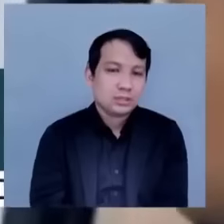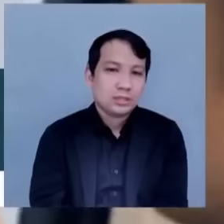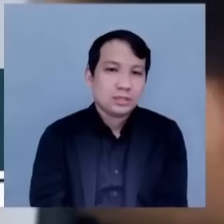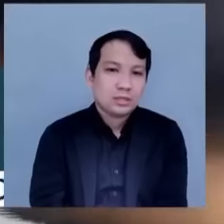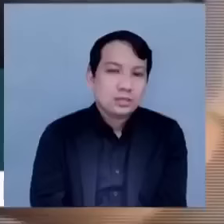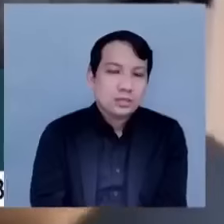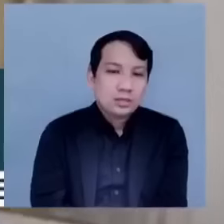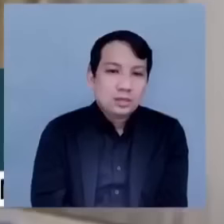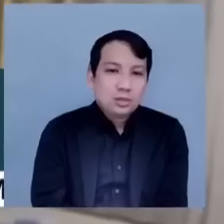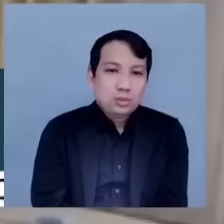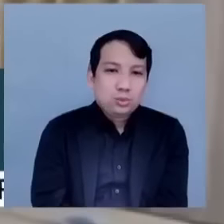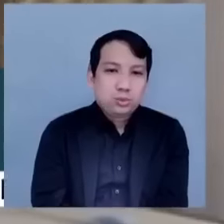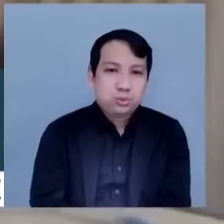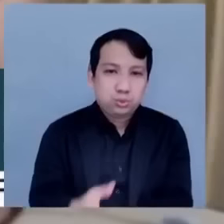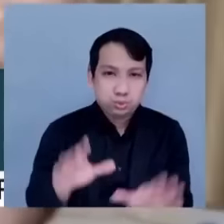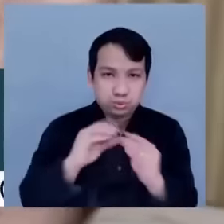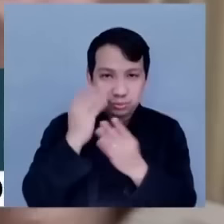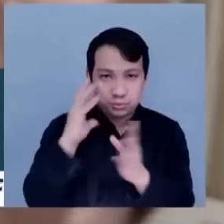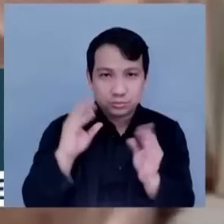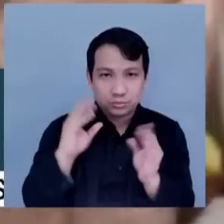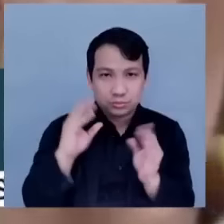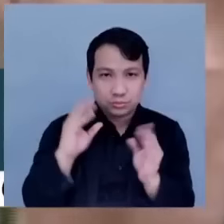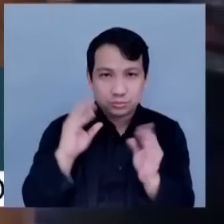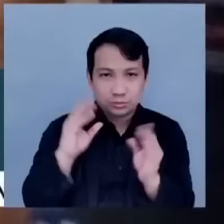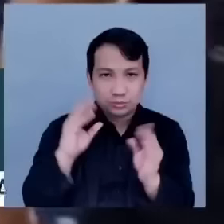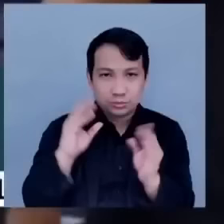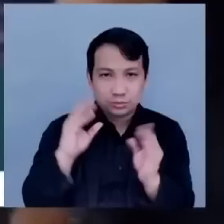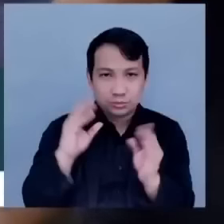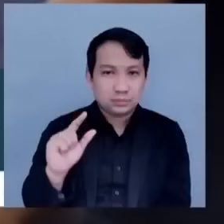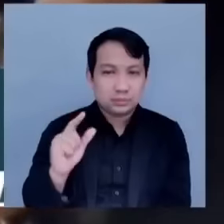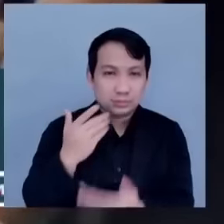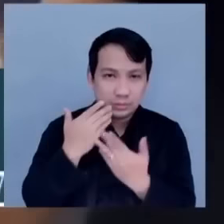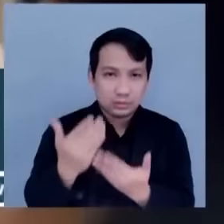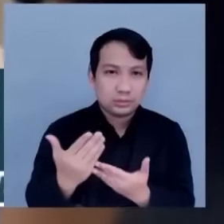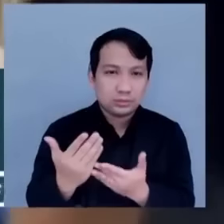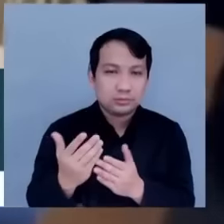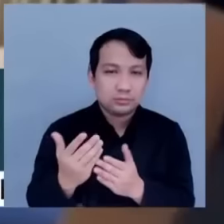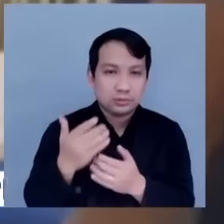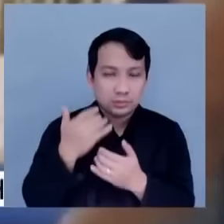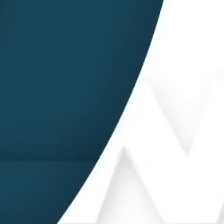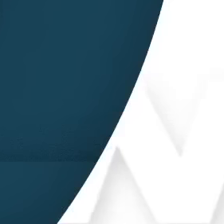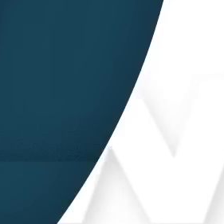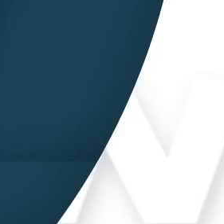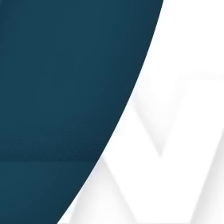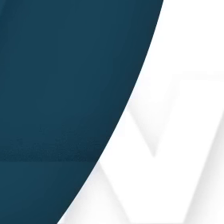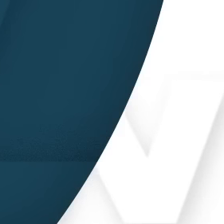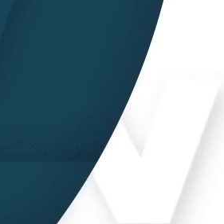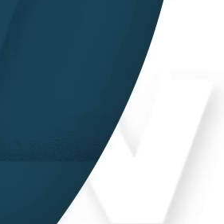that. Attorney Stephen David there. Alice Go's legal counsel, thanks again for taking our call. Really appreciate it.